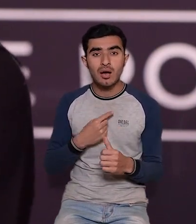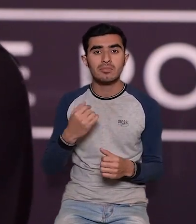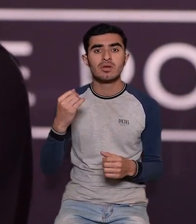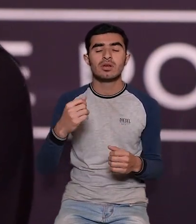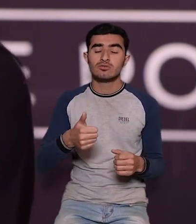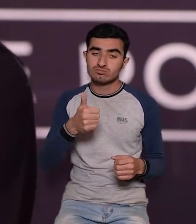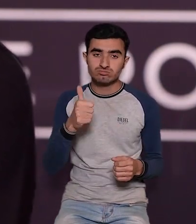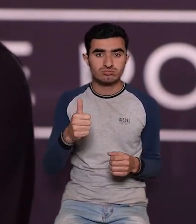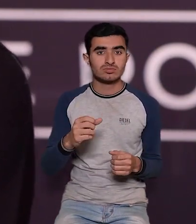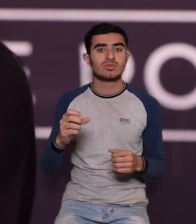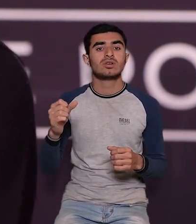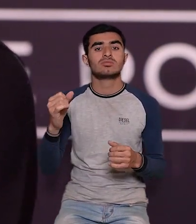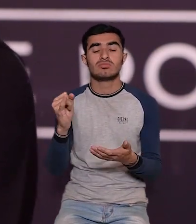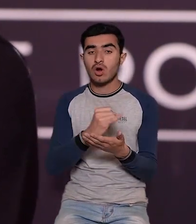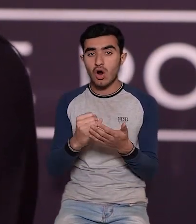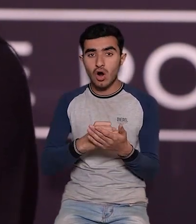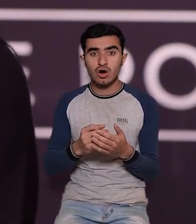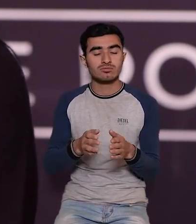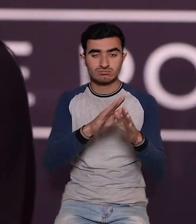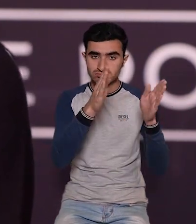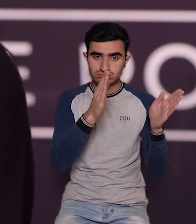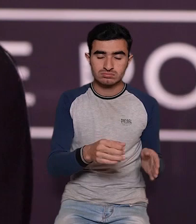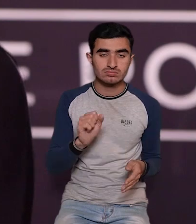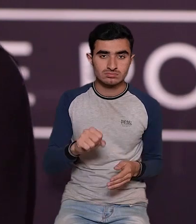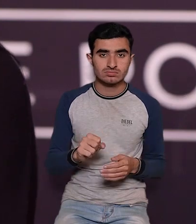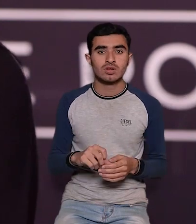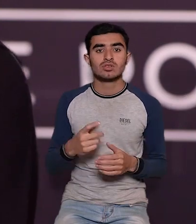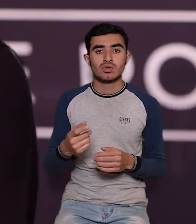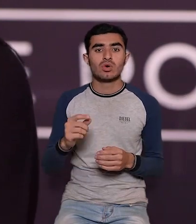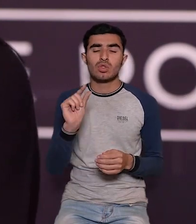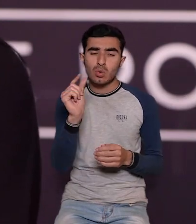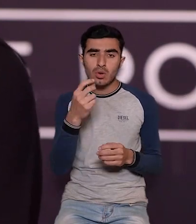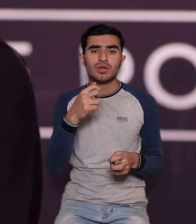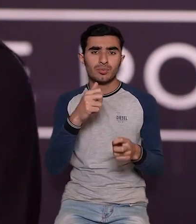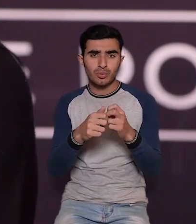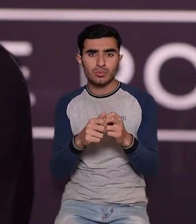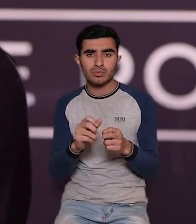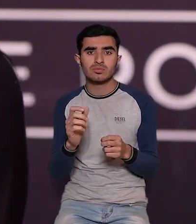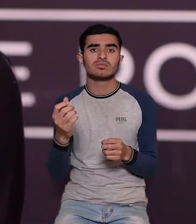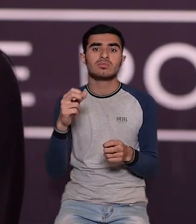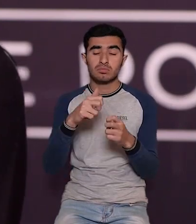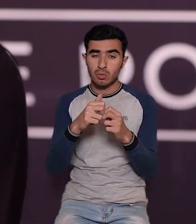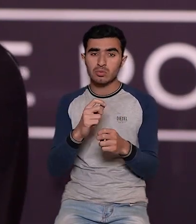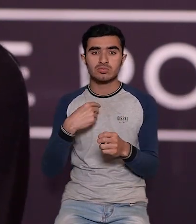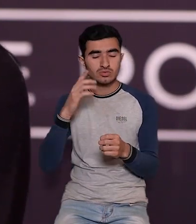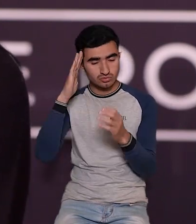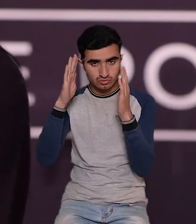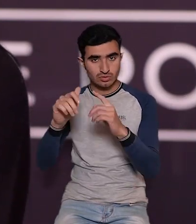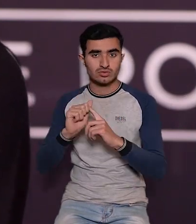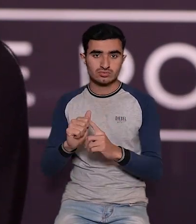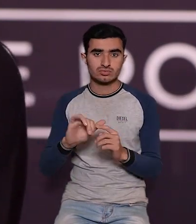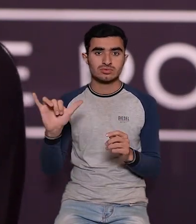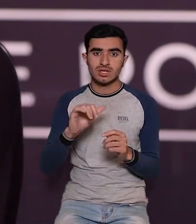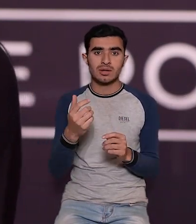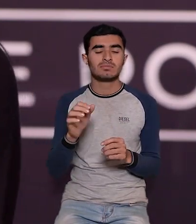are incredibly important to us. So whether they are climate-based, whether they are social, whether they